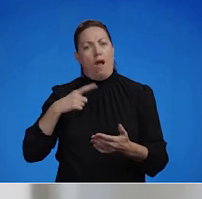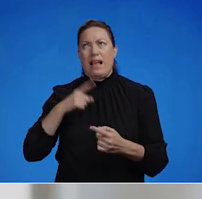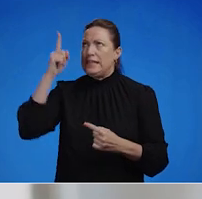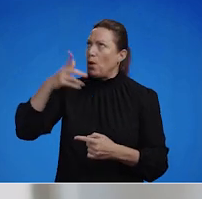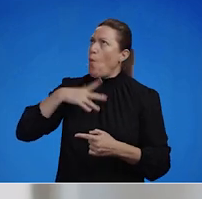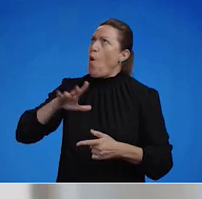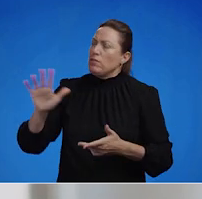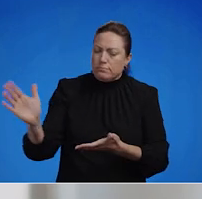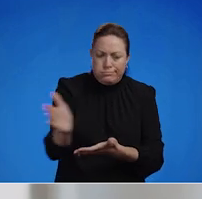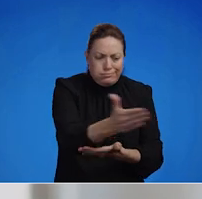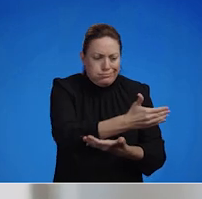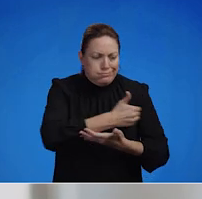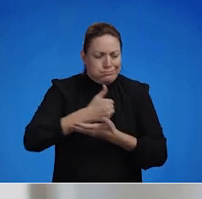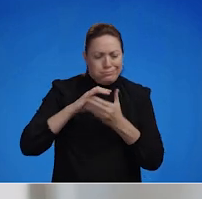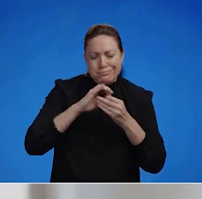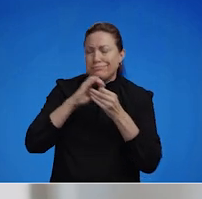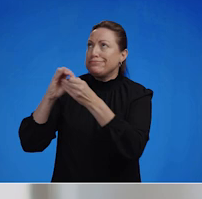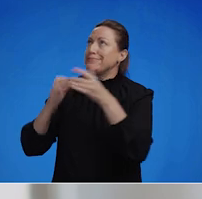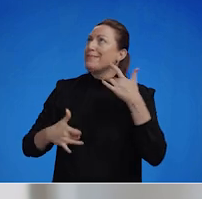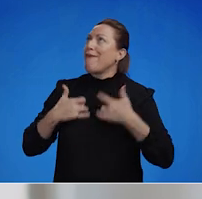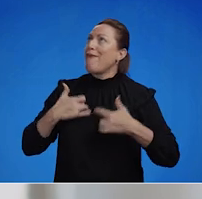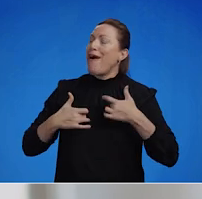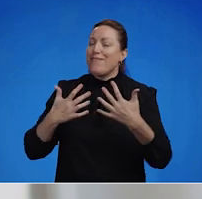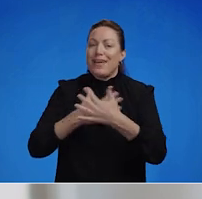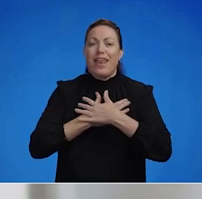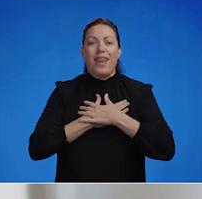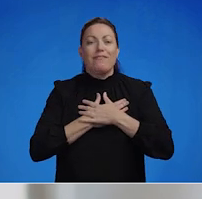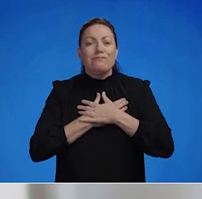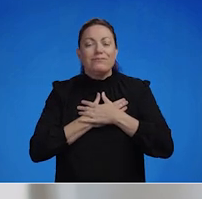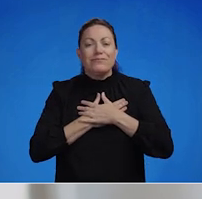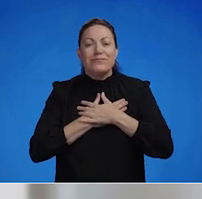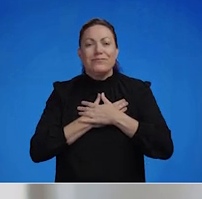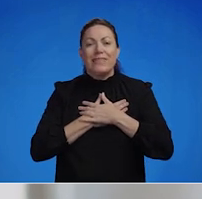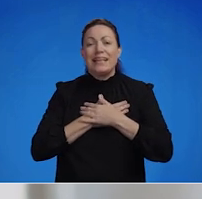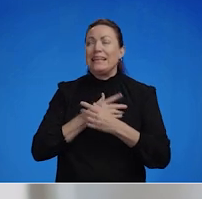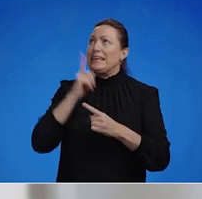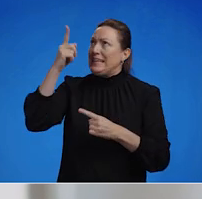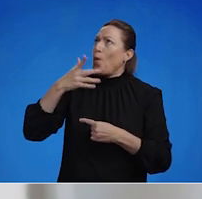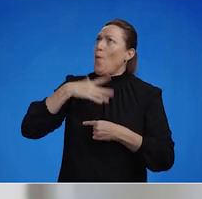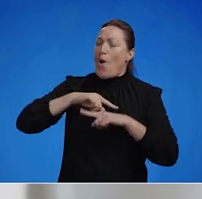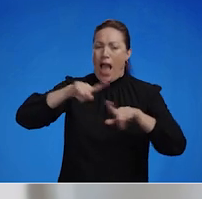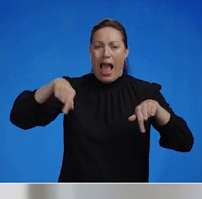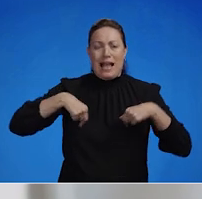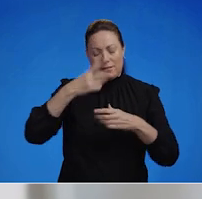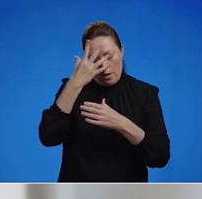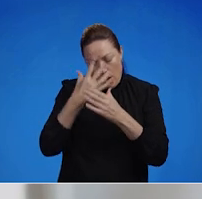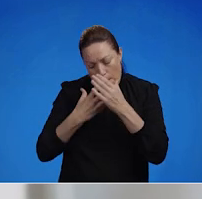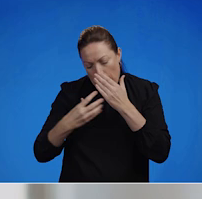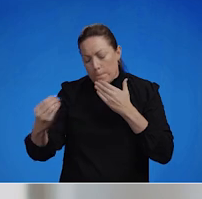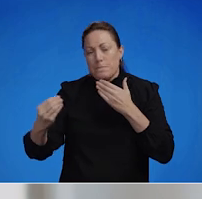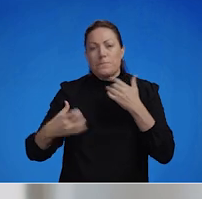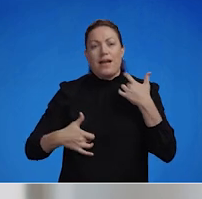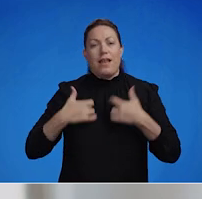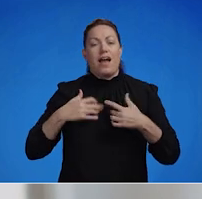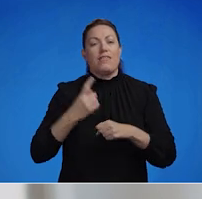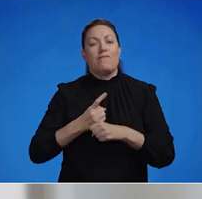drawn into this communion of life and love, for us to be swept up into the life of God.